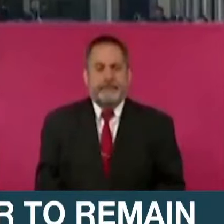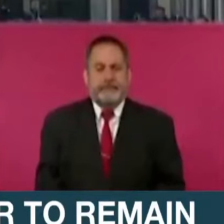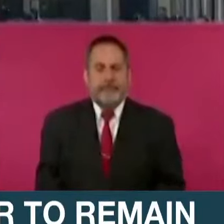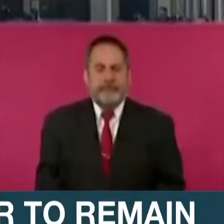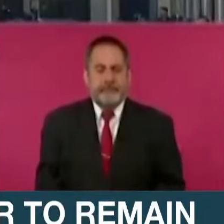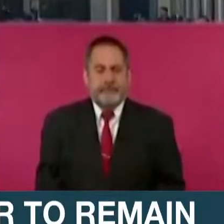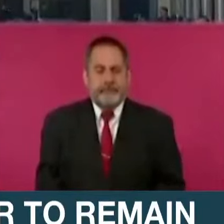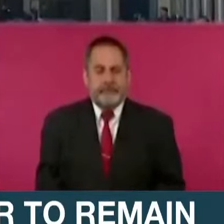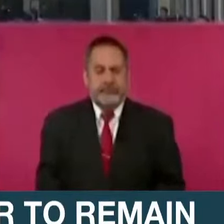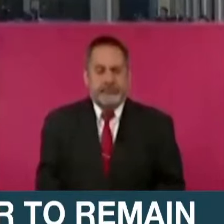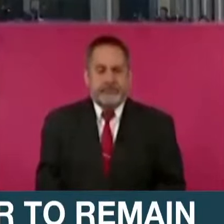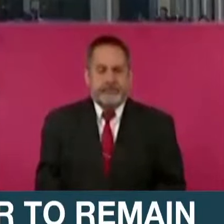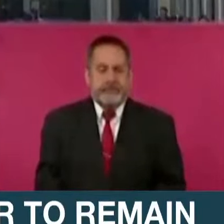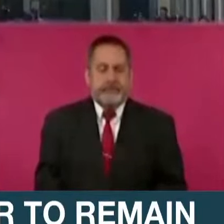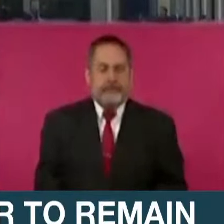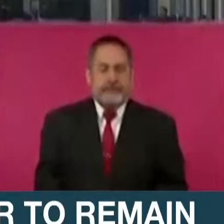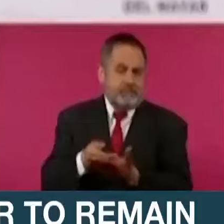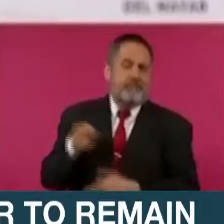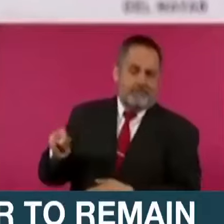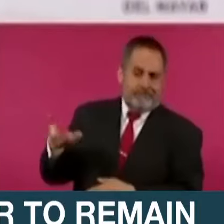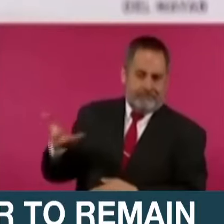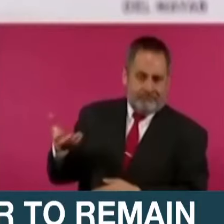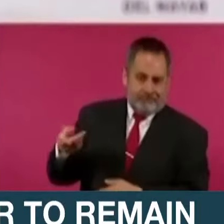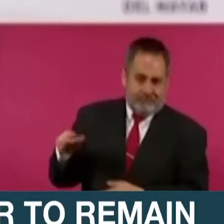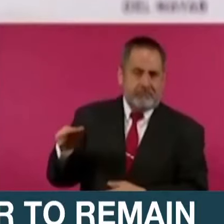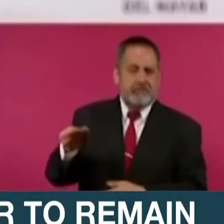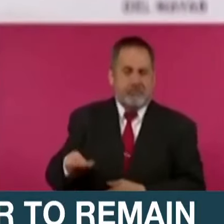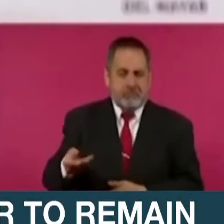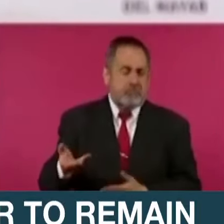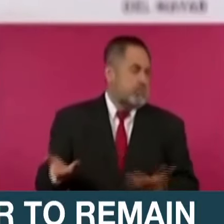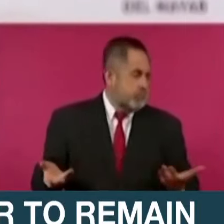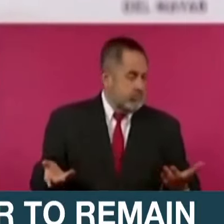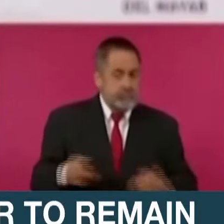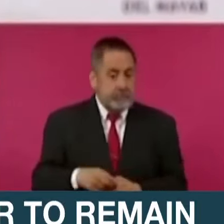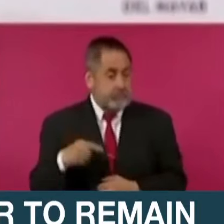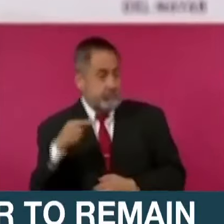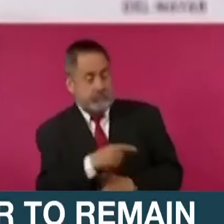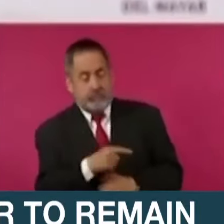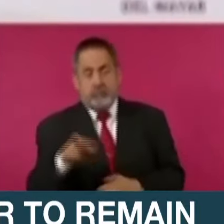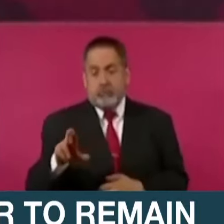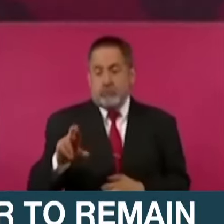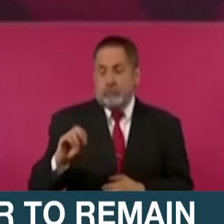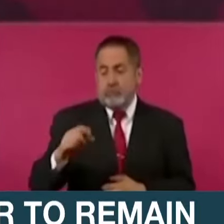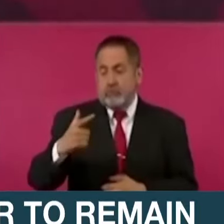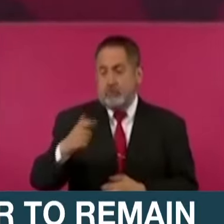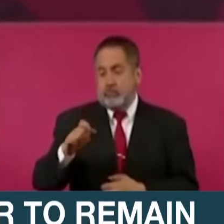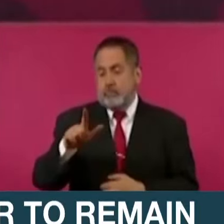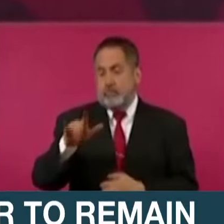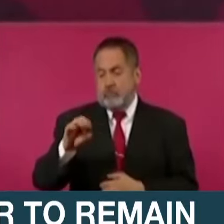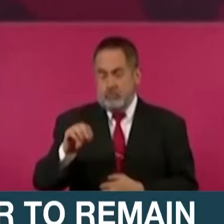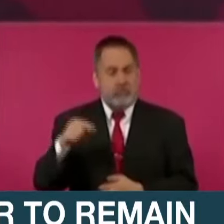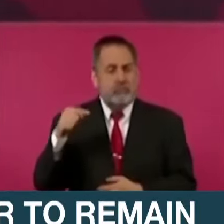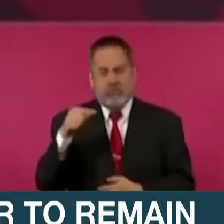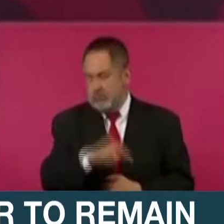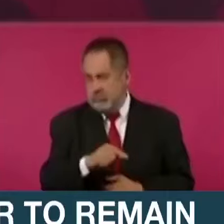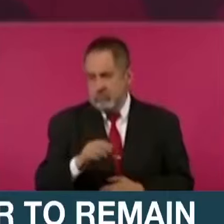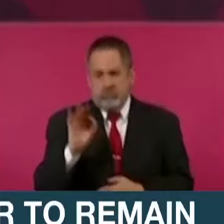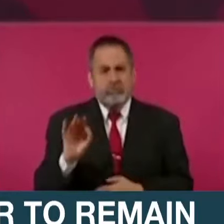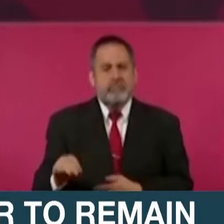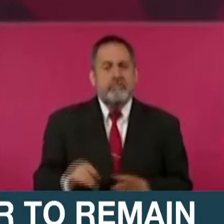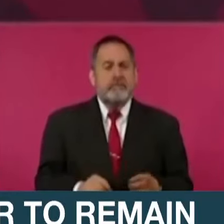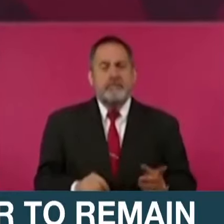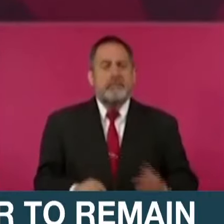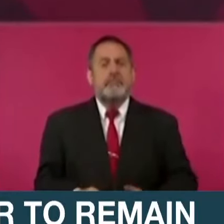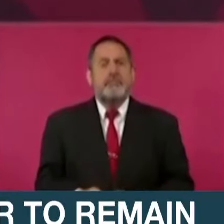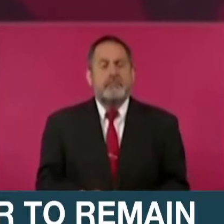Morena party will become Mexico's first female president after a landslide election victory. Sheinbaum promises